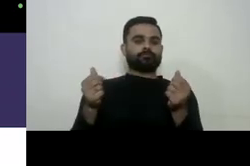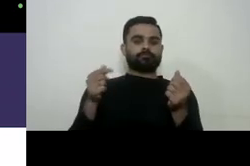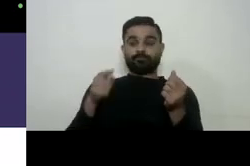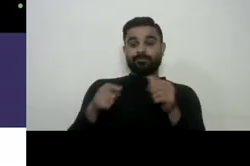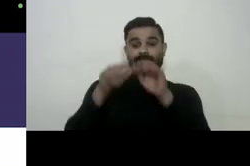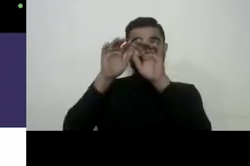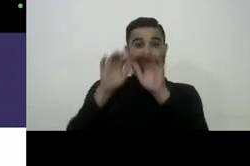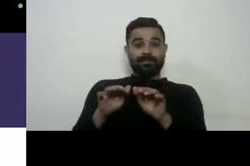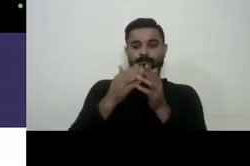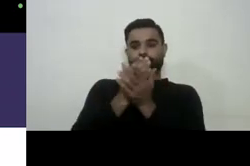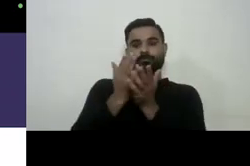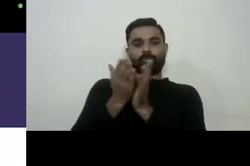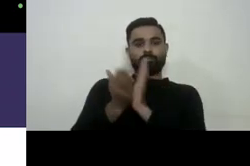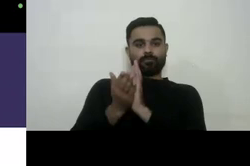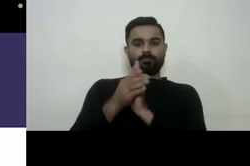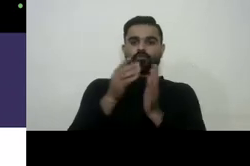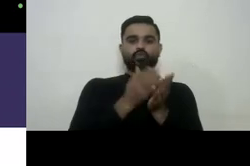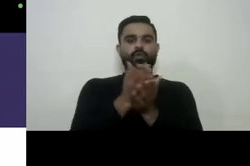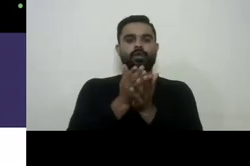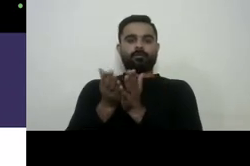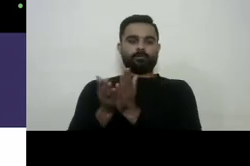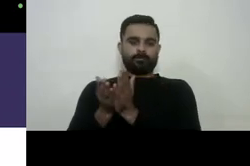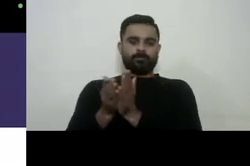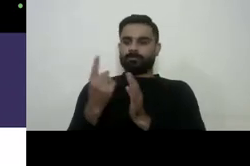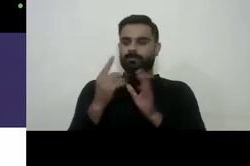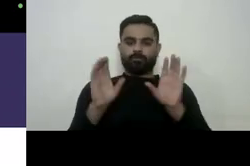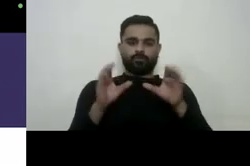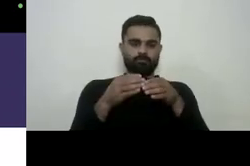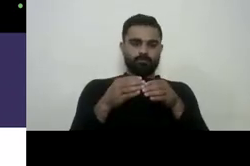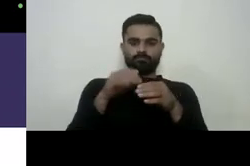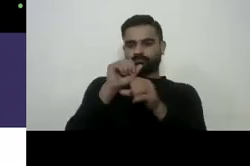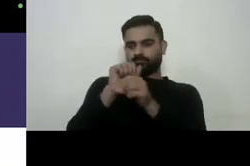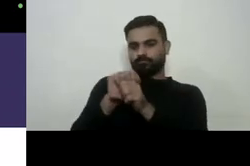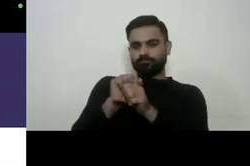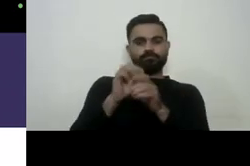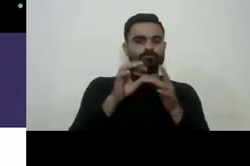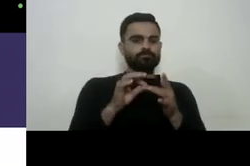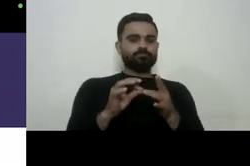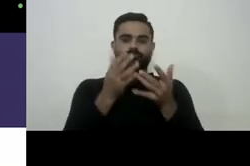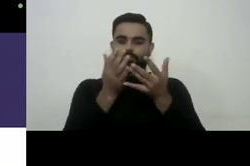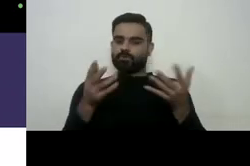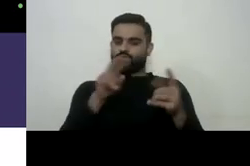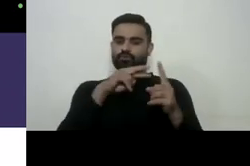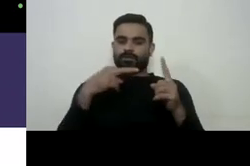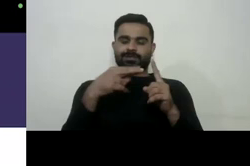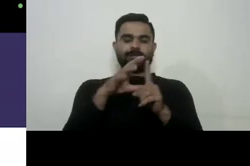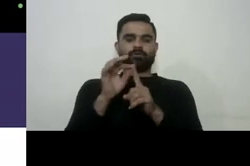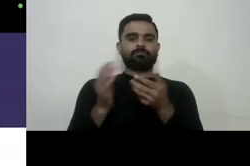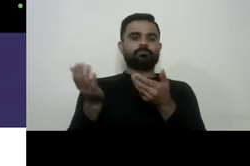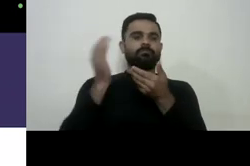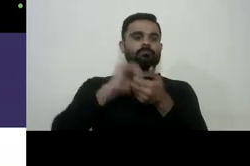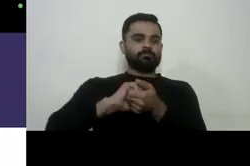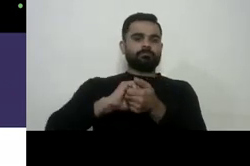text has been divided in this way so that each group can work on a specific aspect, and hence it is a